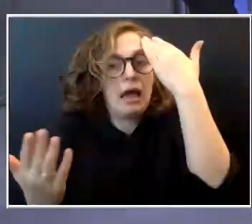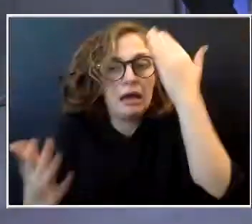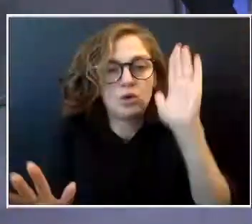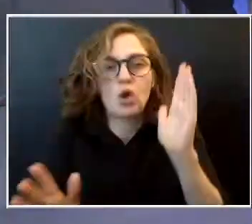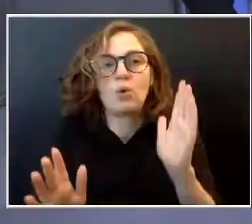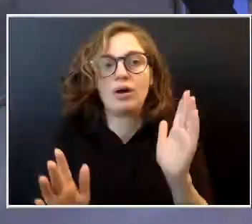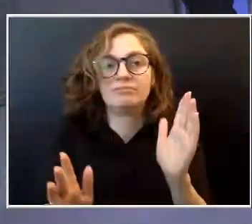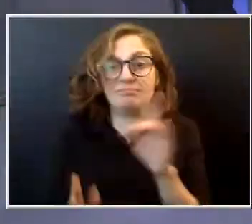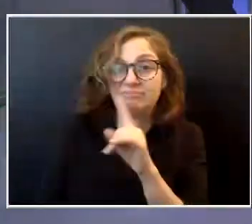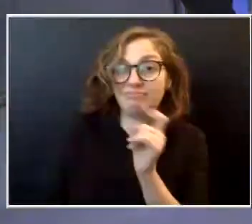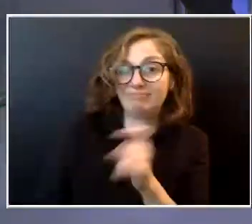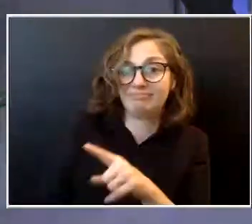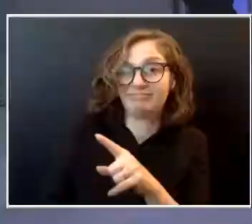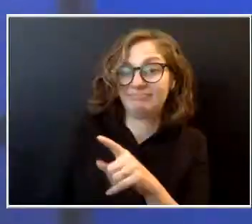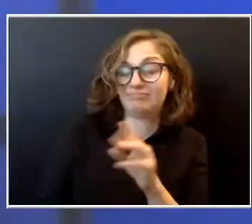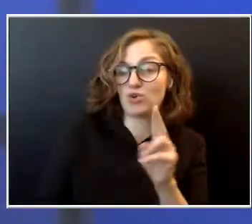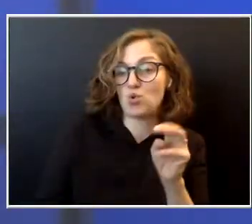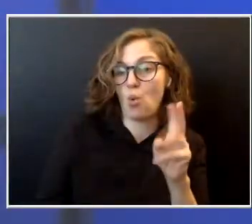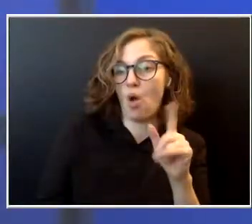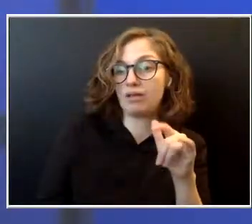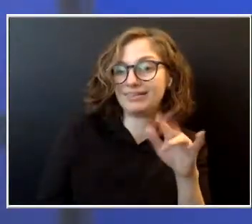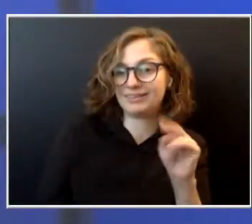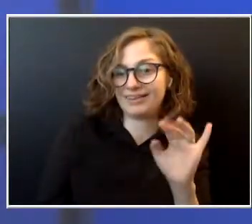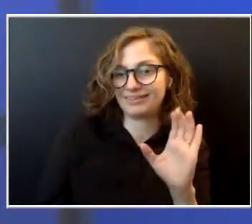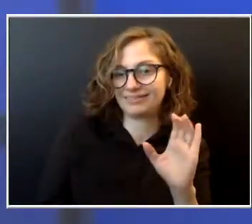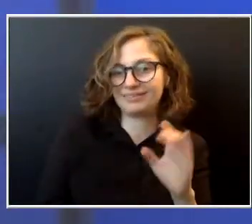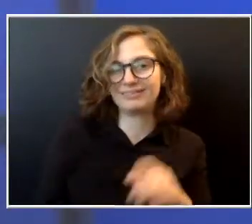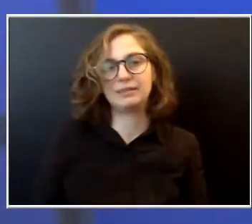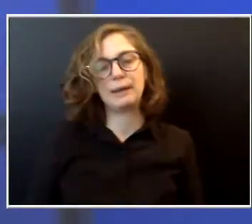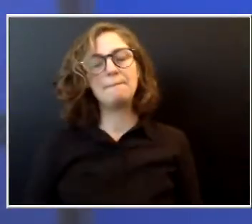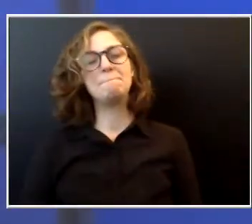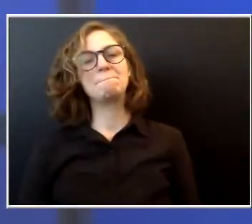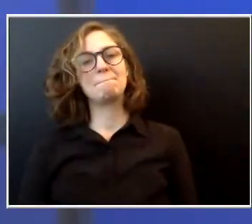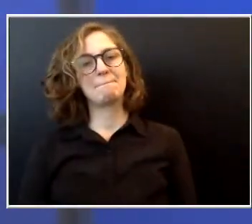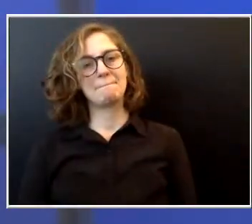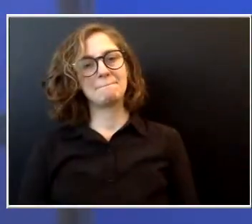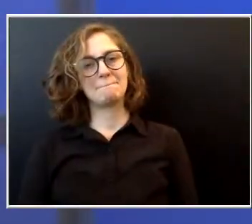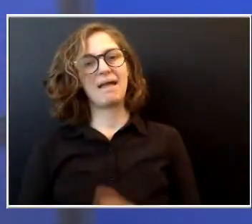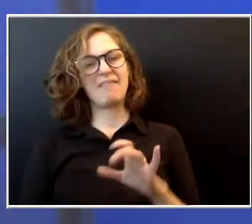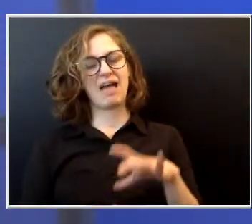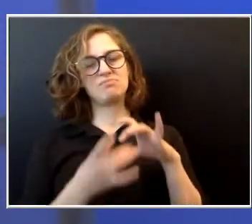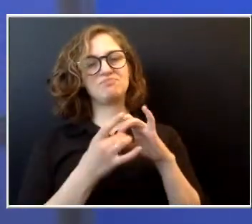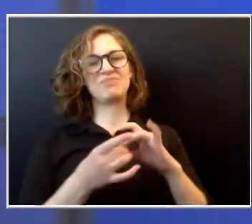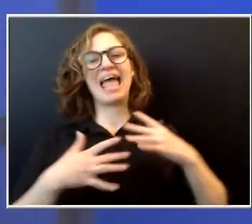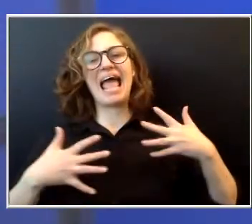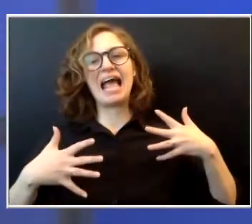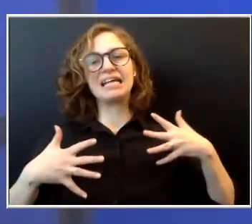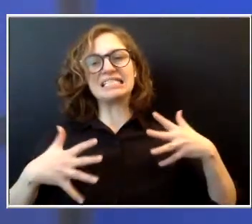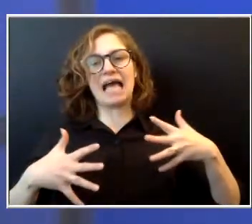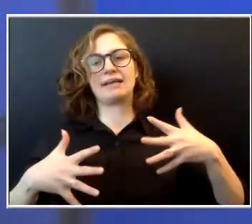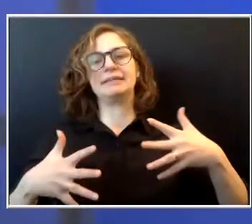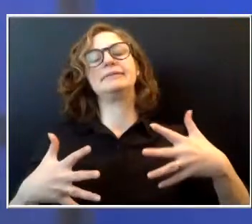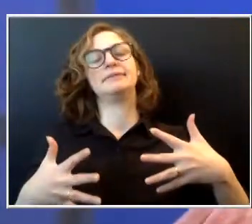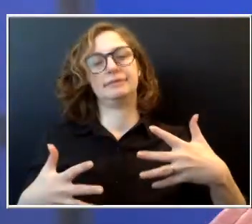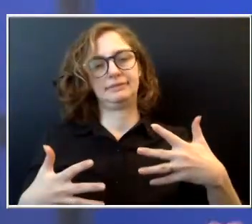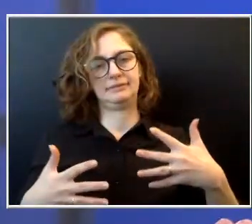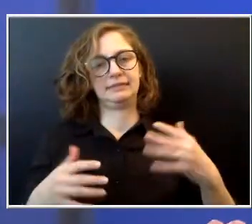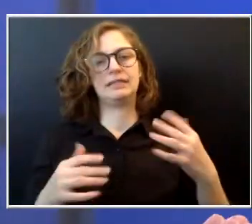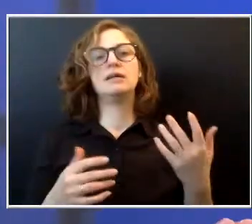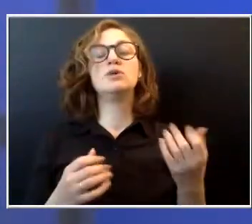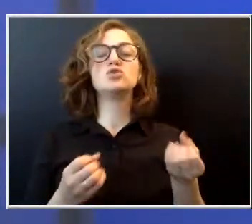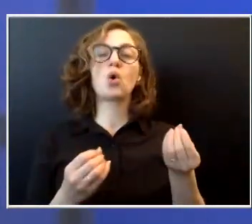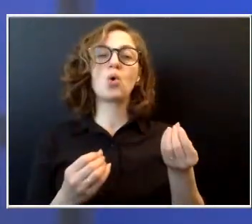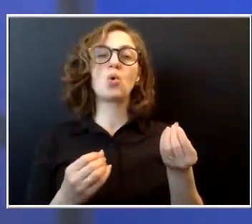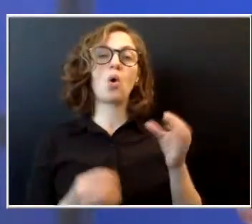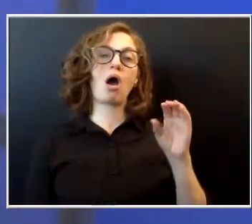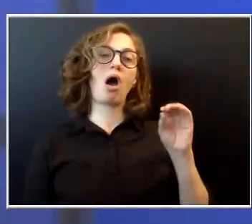Dr. Nawalnik here. So it's it's around anxiety. You know, it's the same. So when oxytocin gets